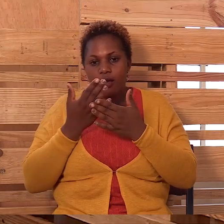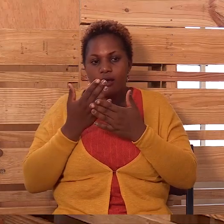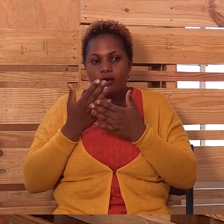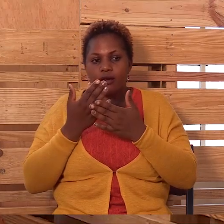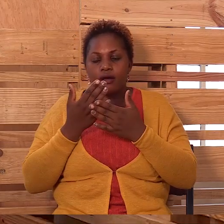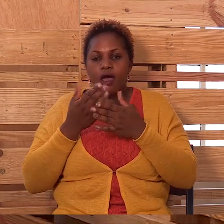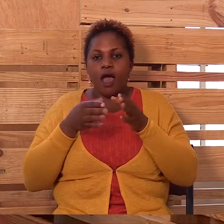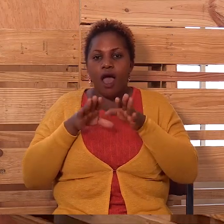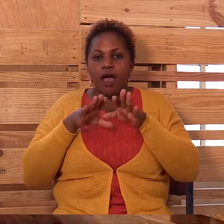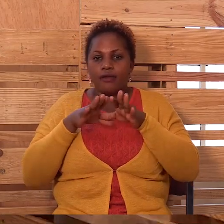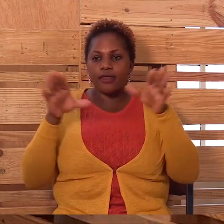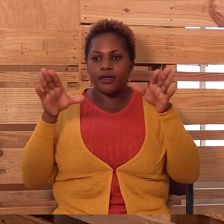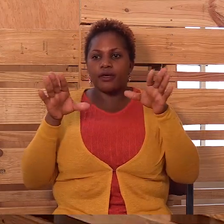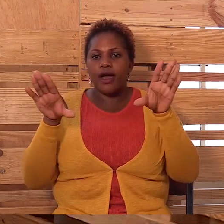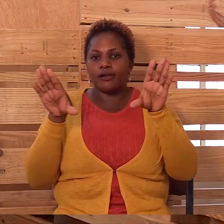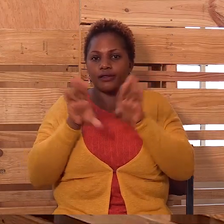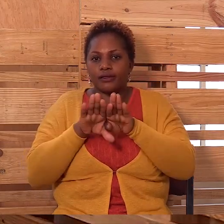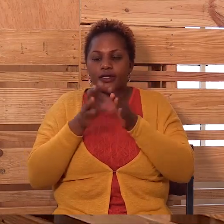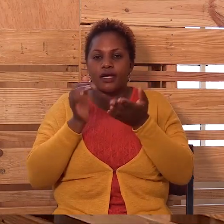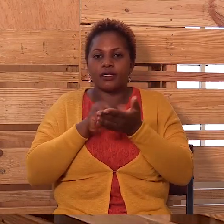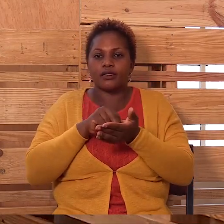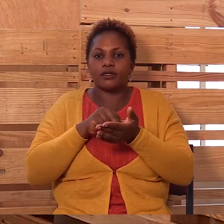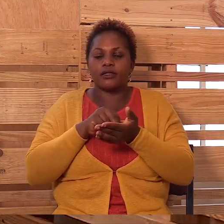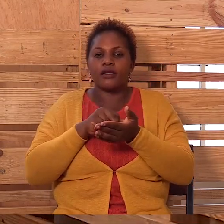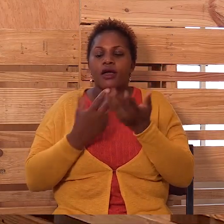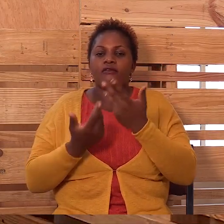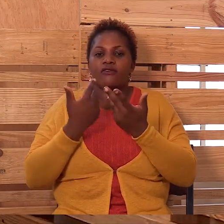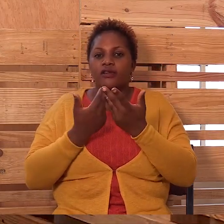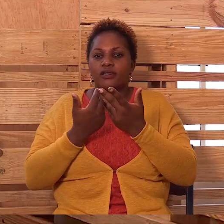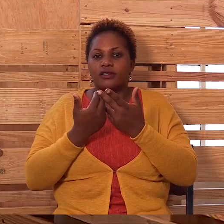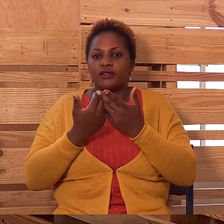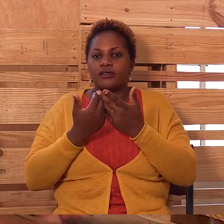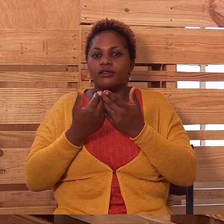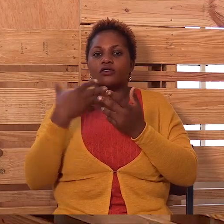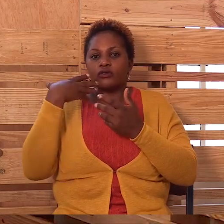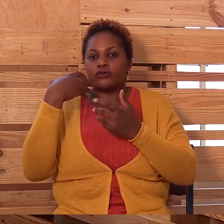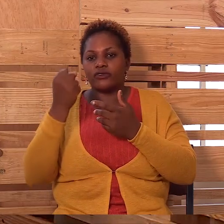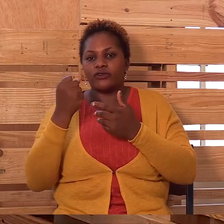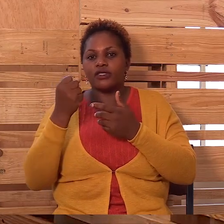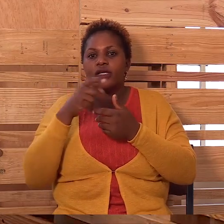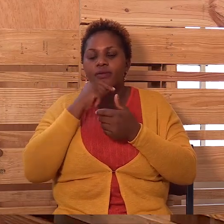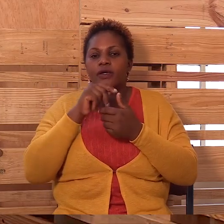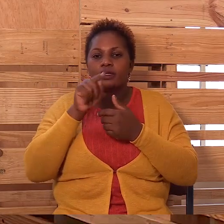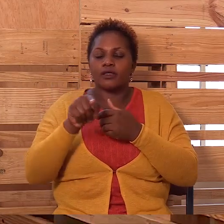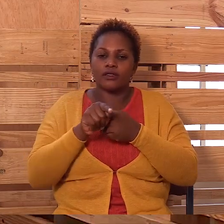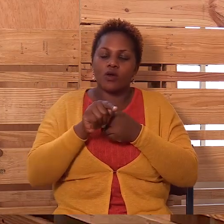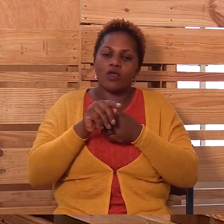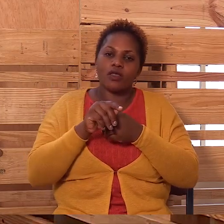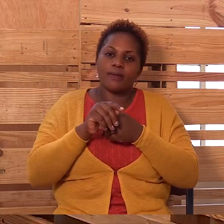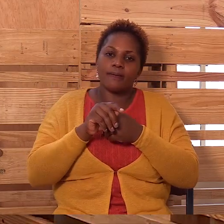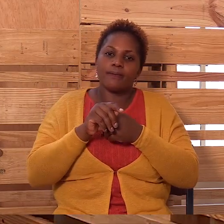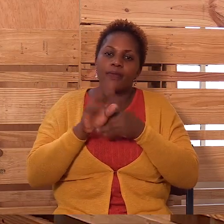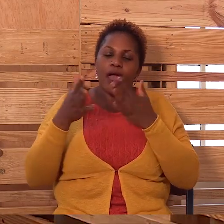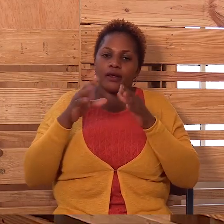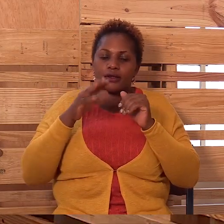how the earth opened up and closed up again, and then the fire came and consumed the 250 men? That was judgment upon